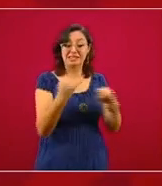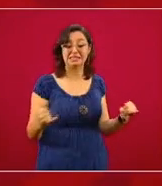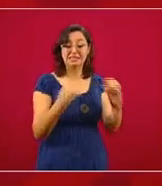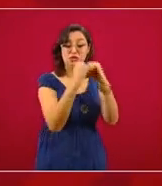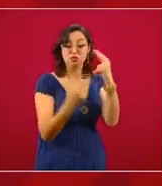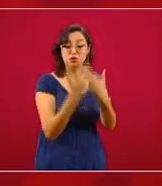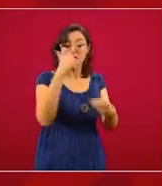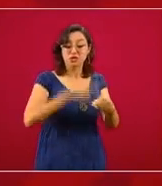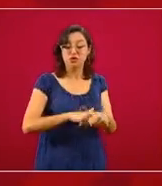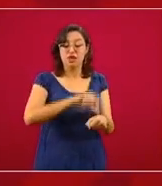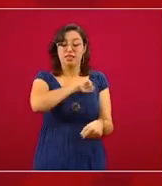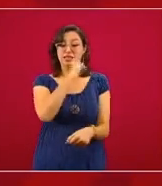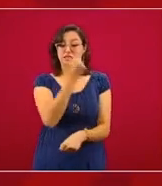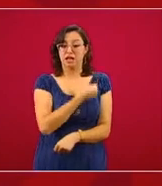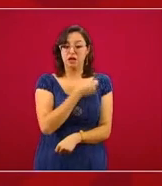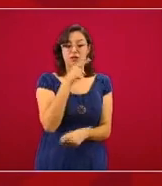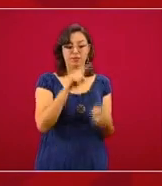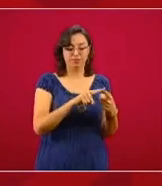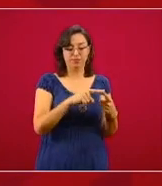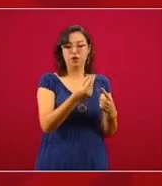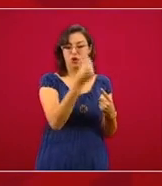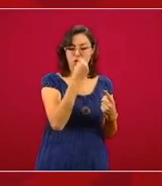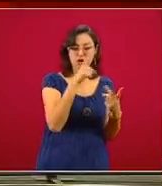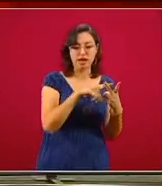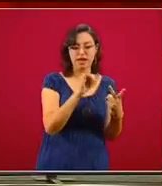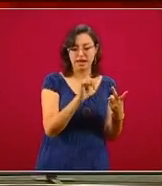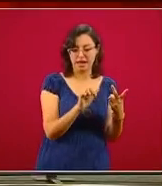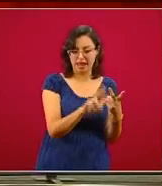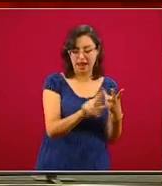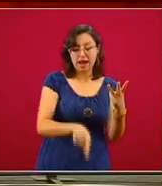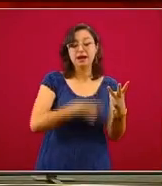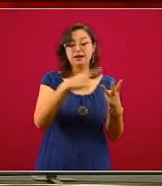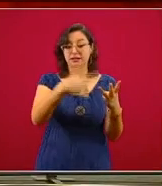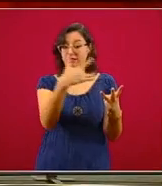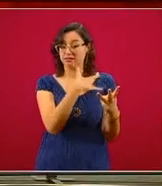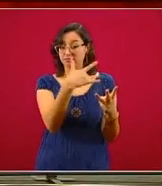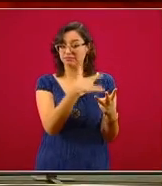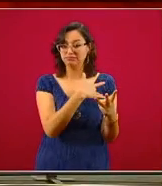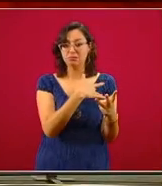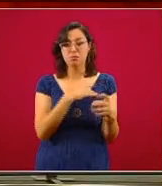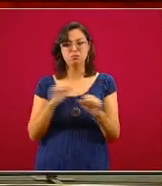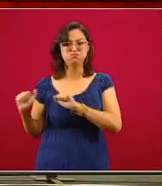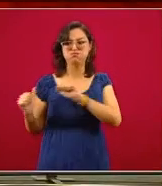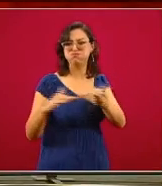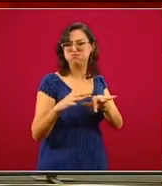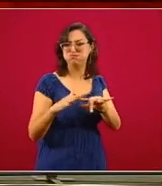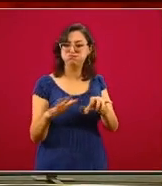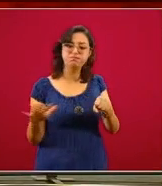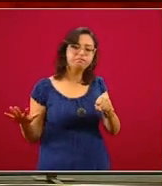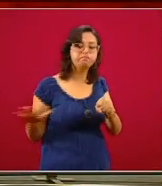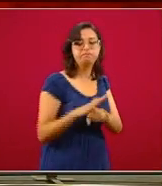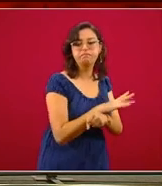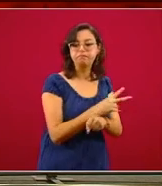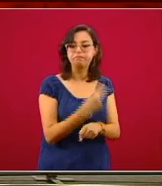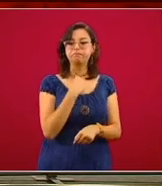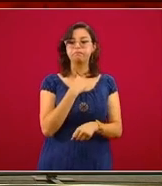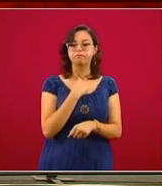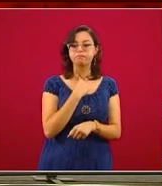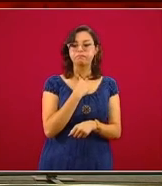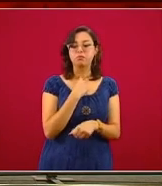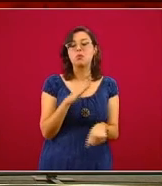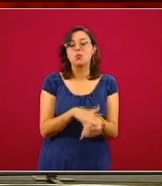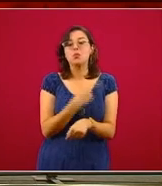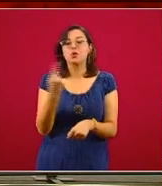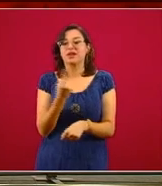that were designated as COVID, Nutrición, El INER, and cardiology, they got to capacity, they reached